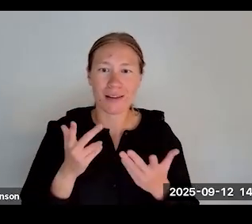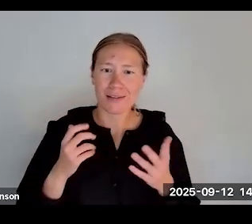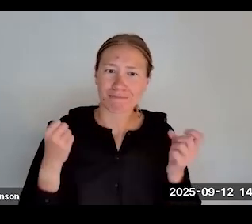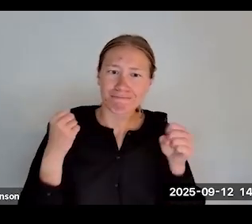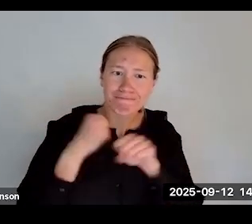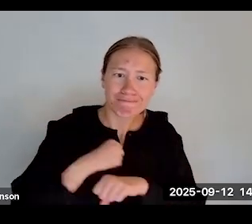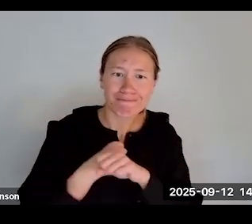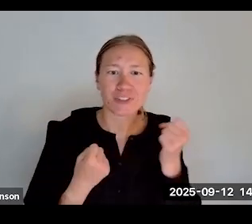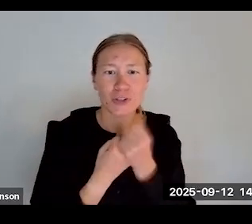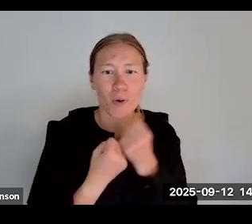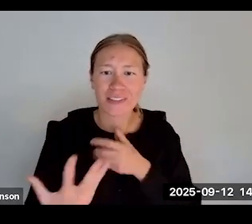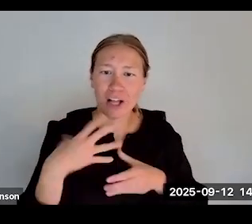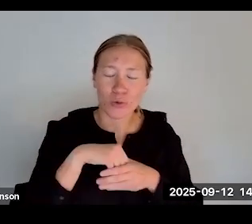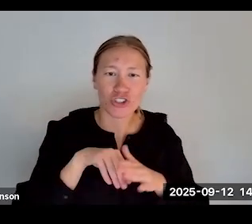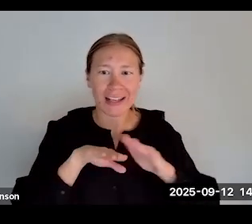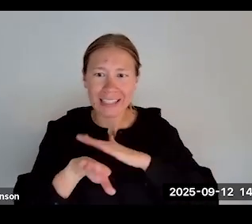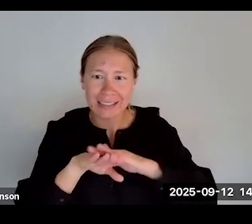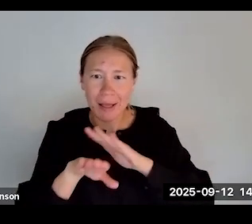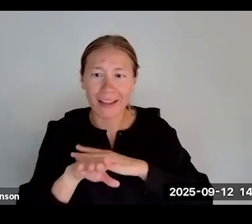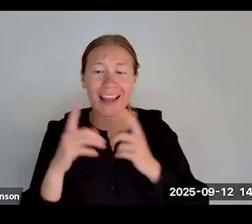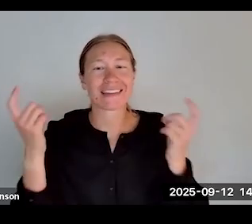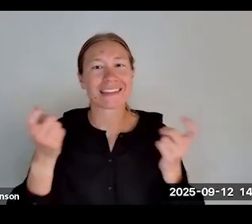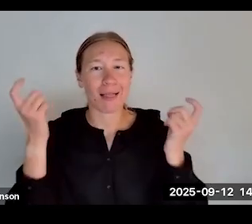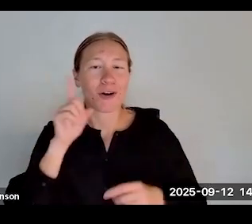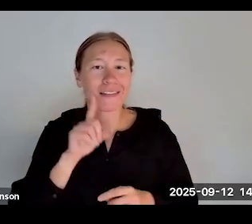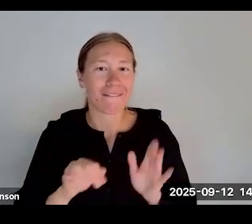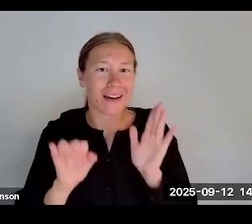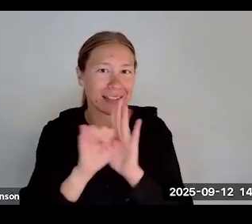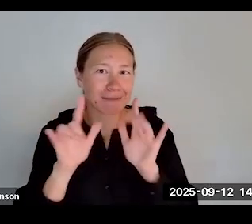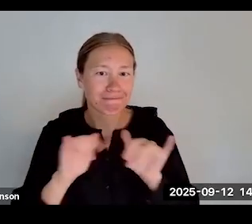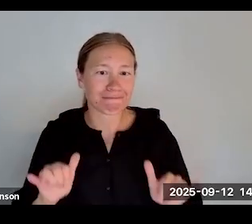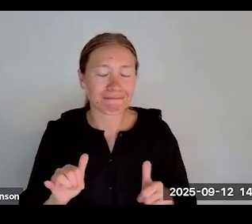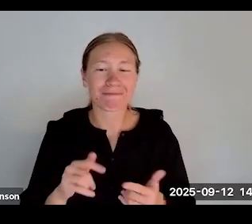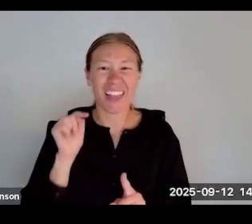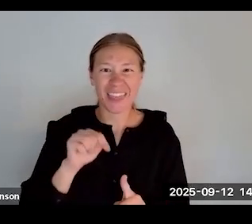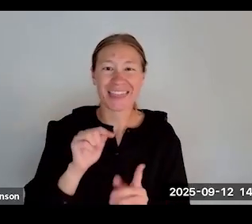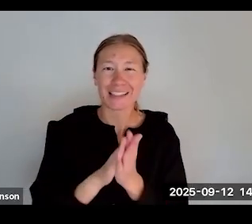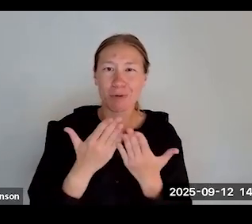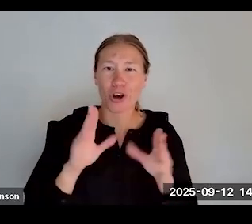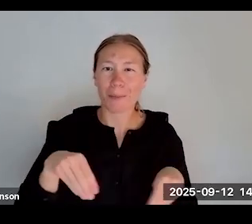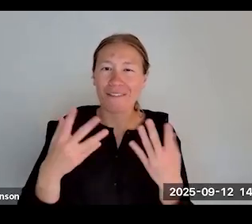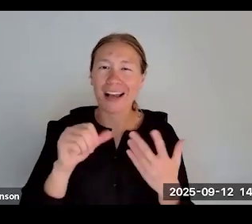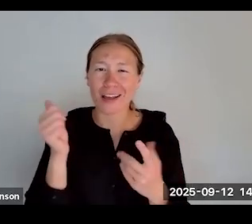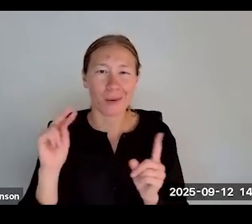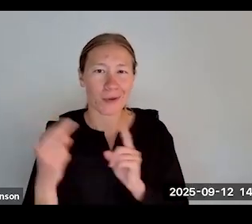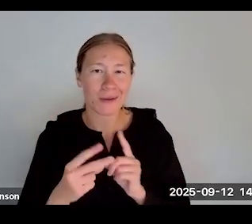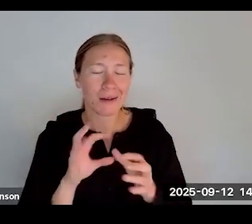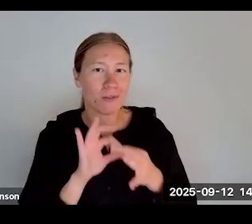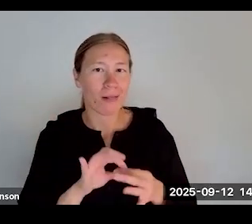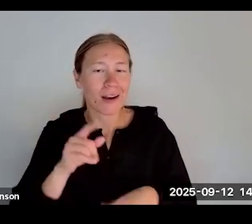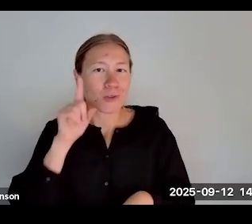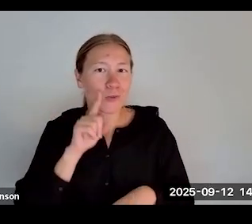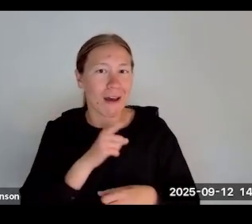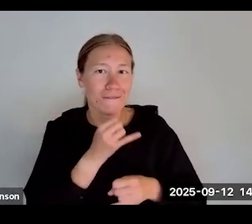deaf identity. This is another book that provides a window into a residential school for the deaf experience. Niall DeMarco